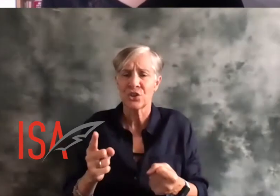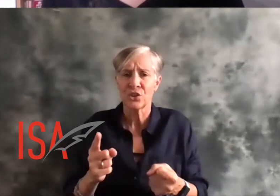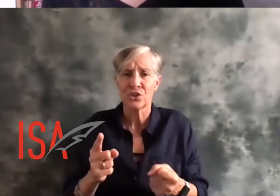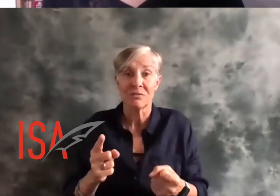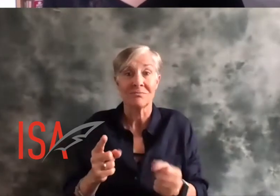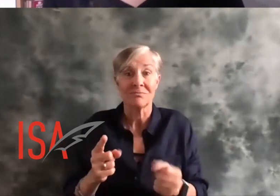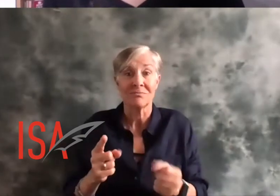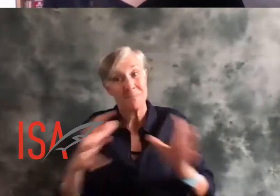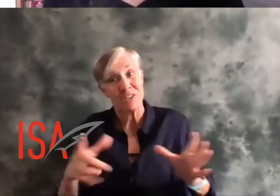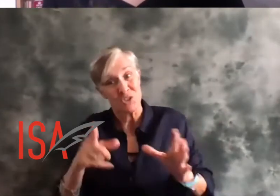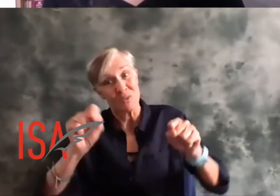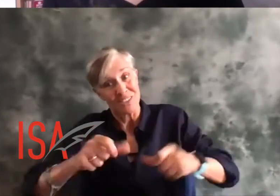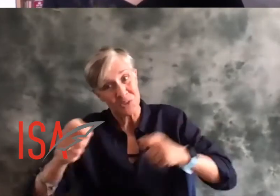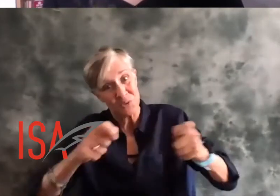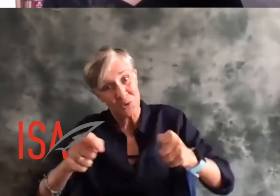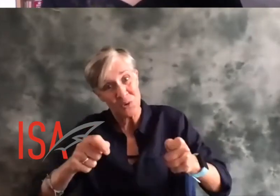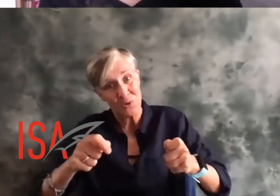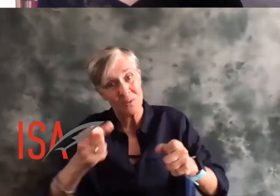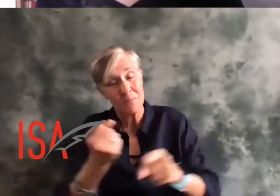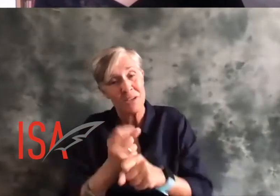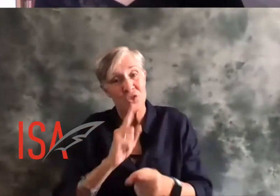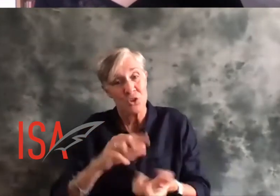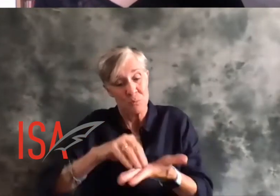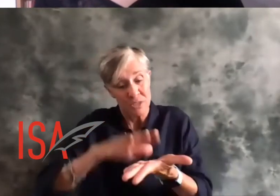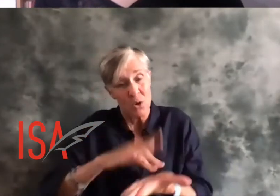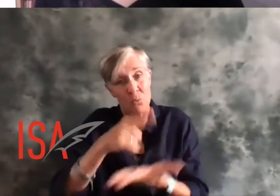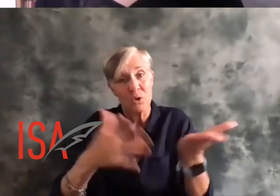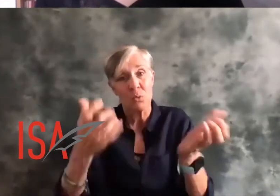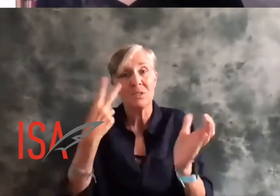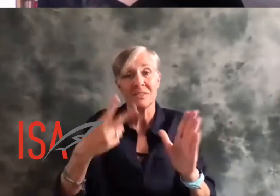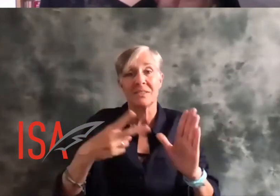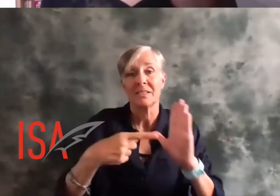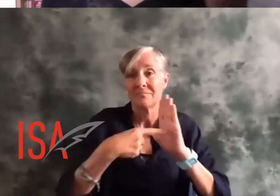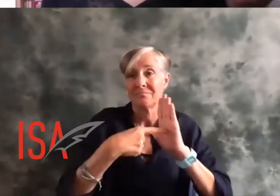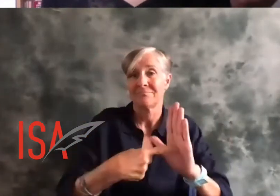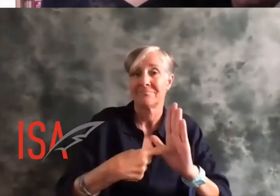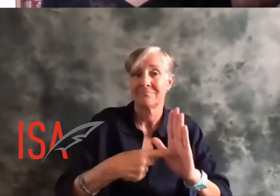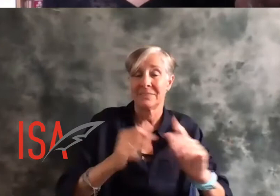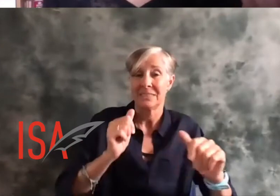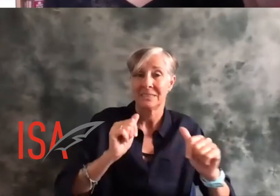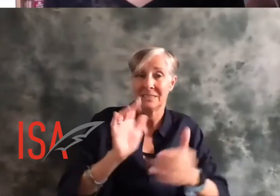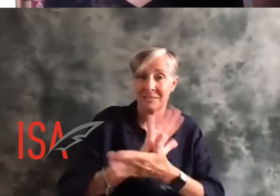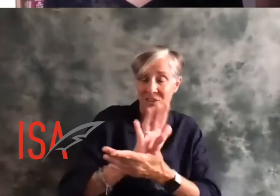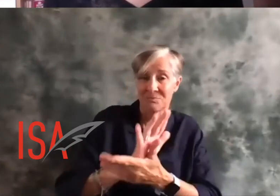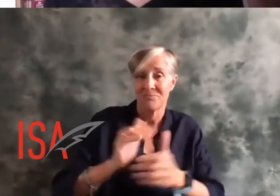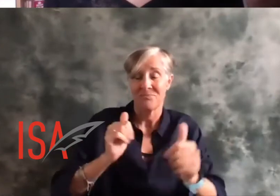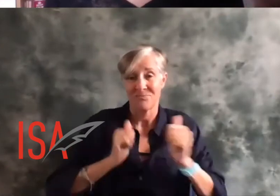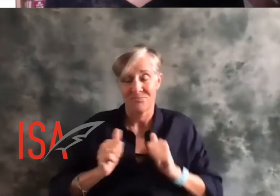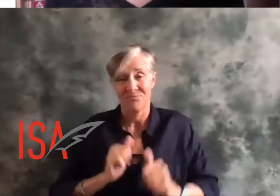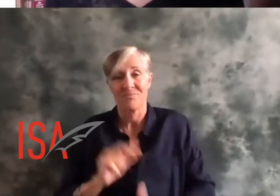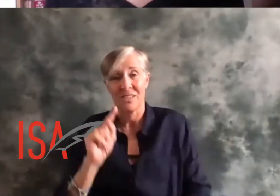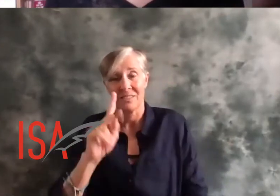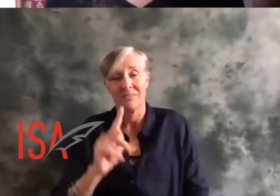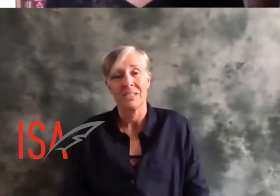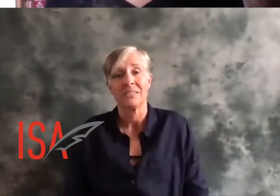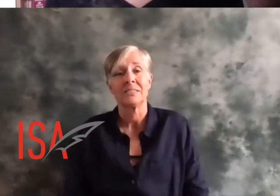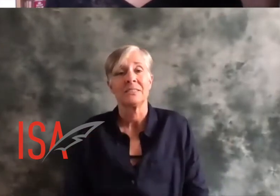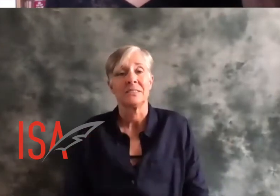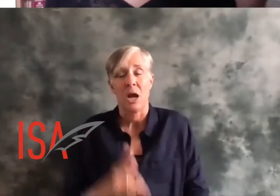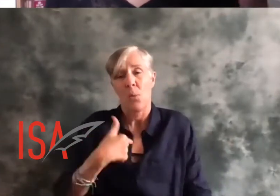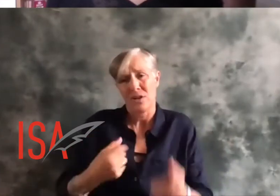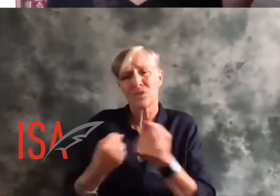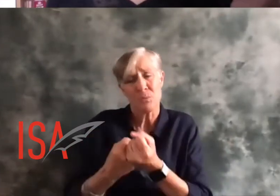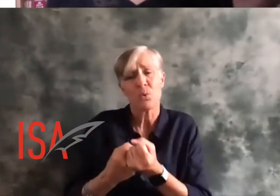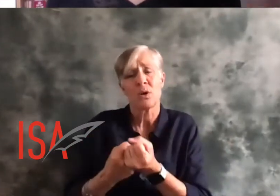as you can control as a screenwriter gets put on screen. Yeah, I wanted to support what you're saying, that if